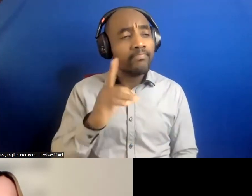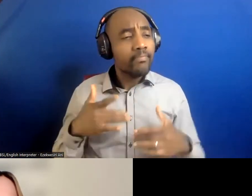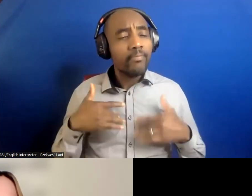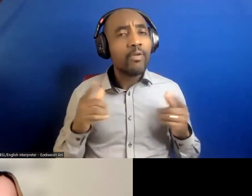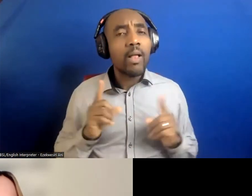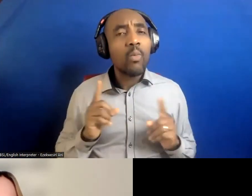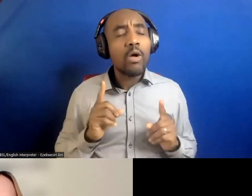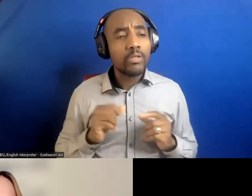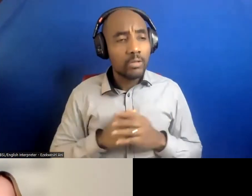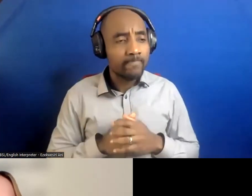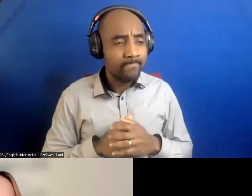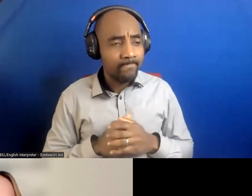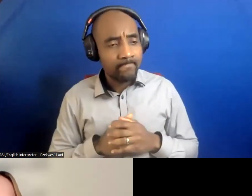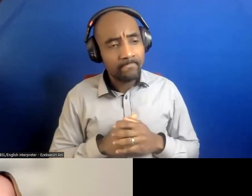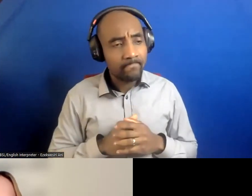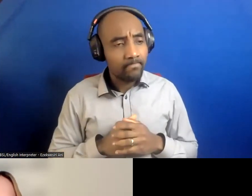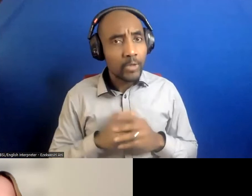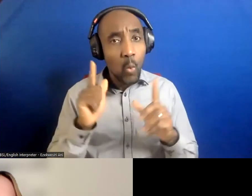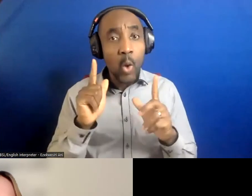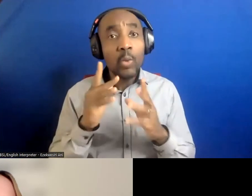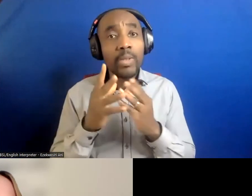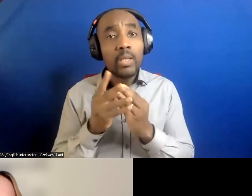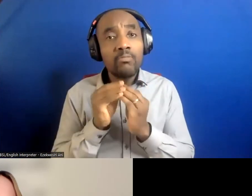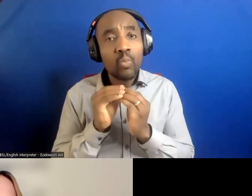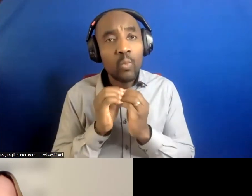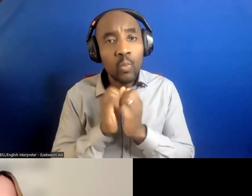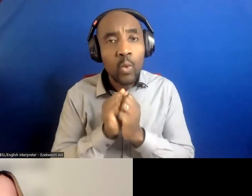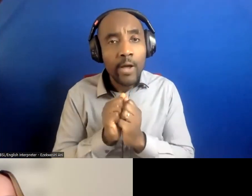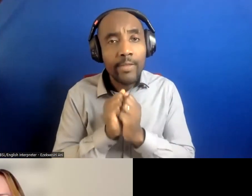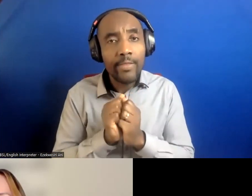actually be really meaningful for some of the people on this session today?